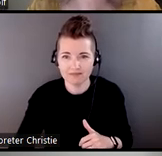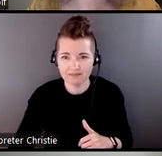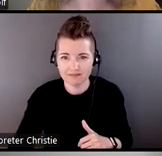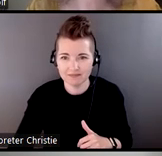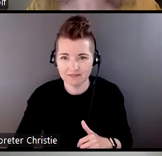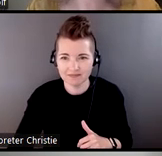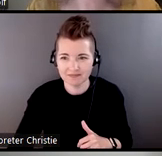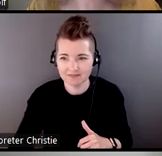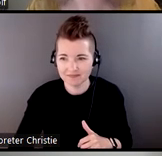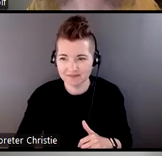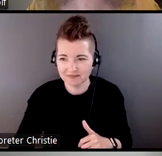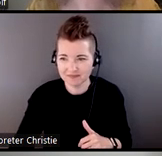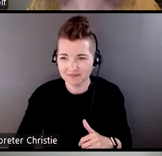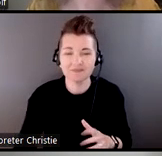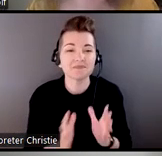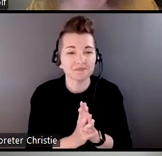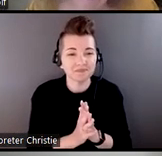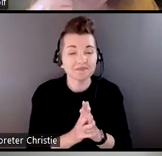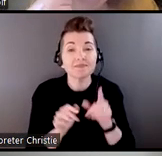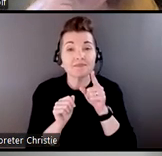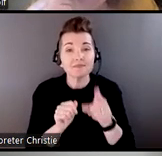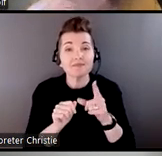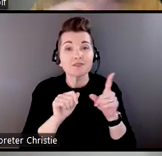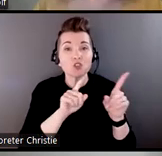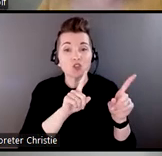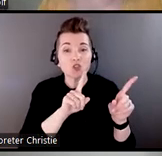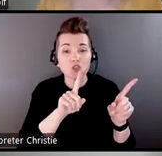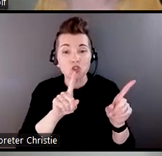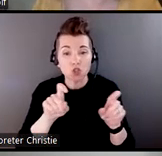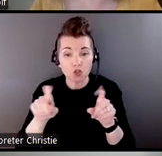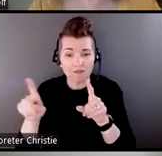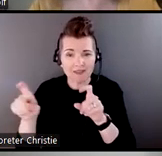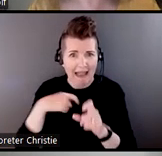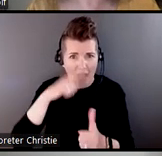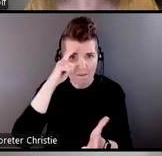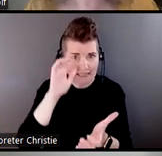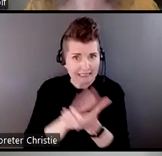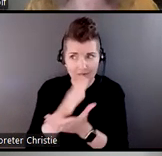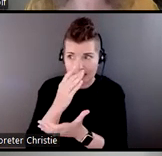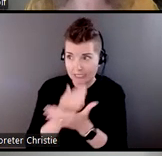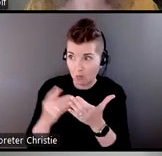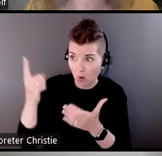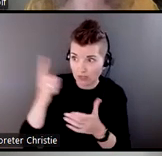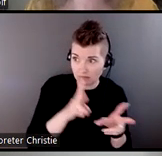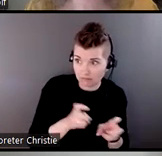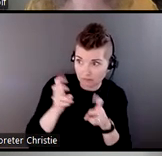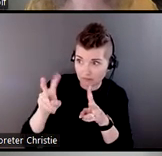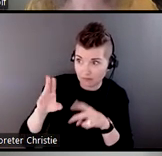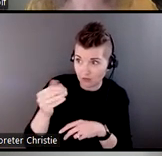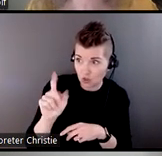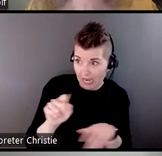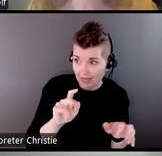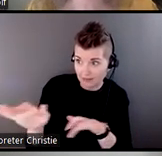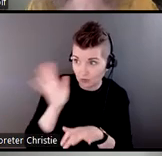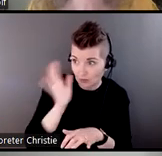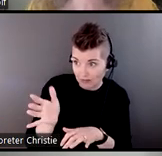we go. All right, here's a link to a survey. I believe we're going to put the link in the chat as well. Please do complete